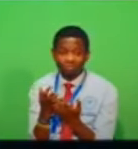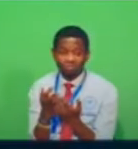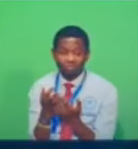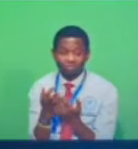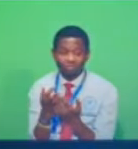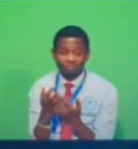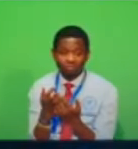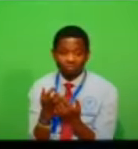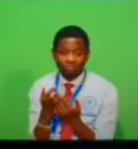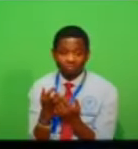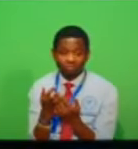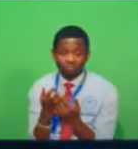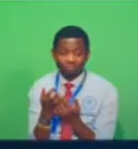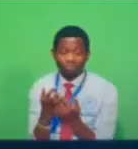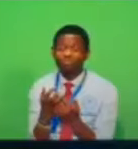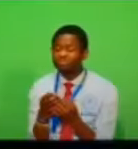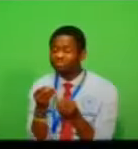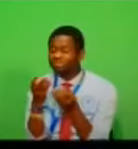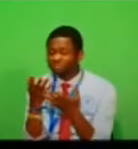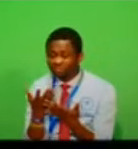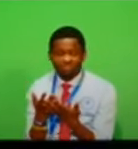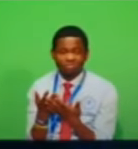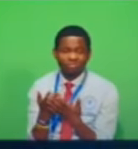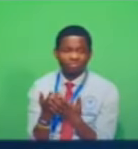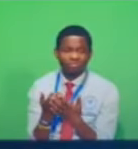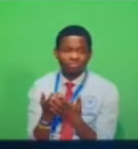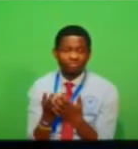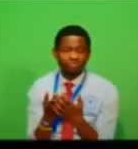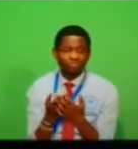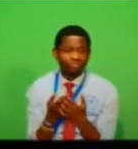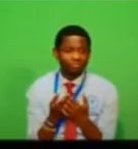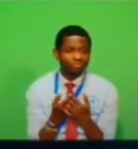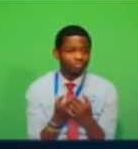She doesn't worry. And I've been telling her to look at Dr.